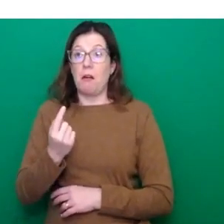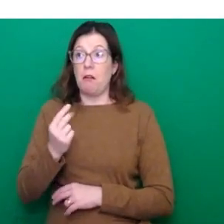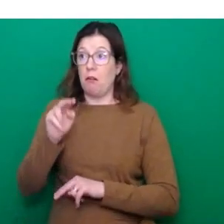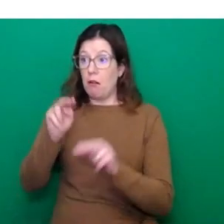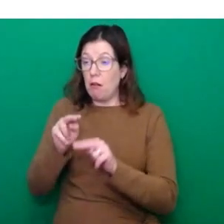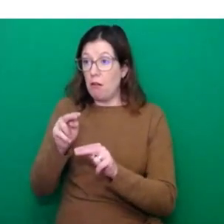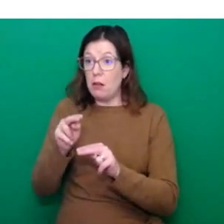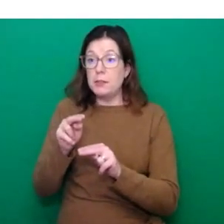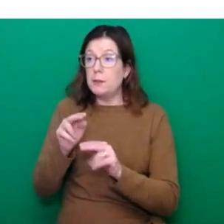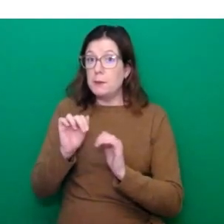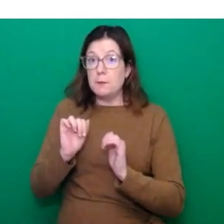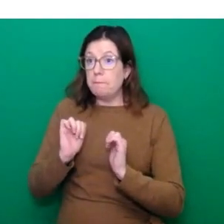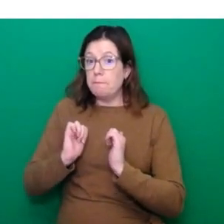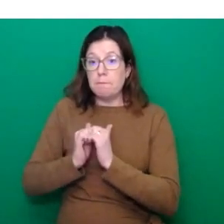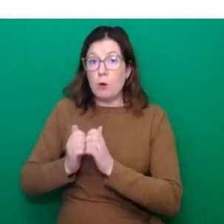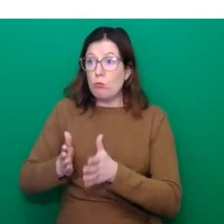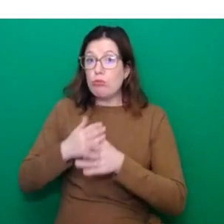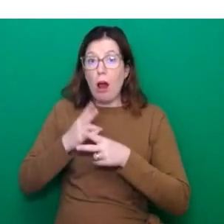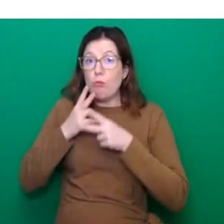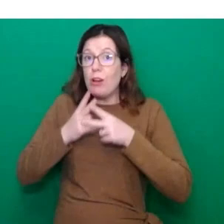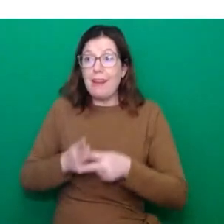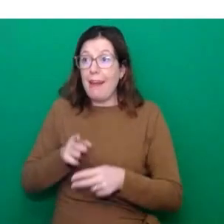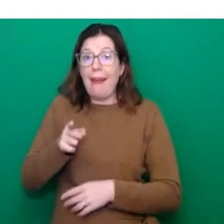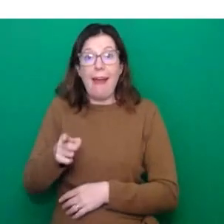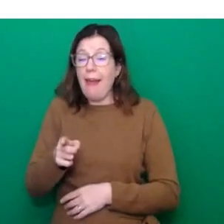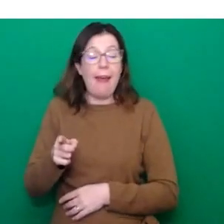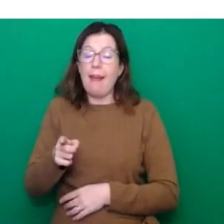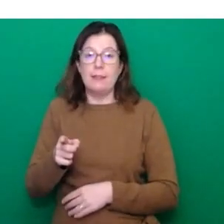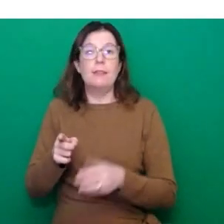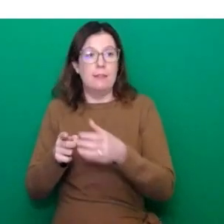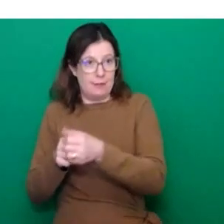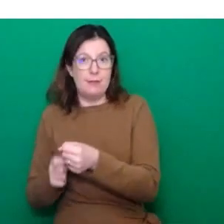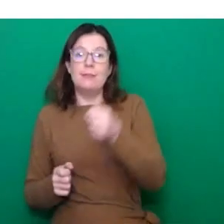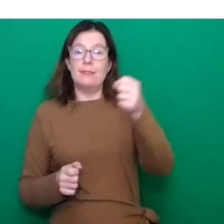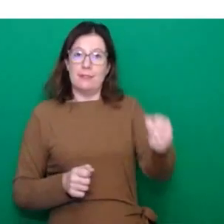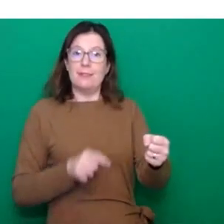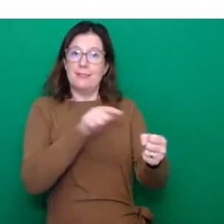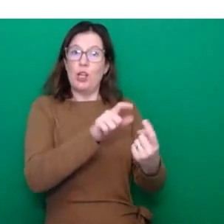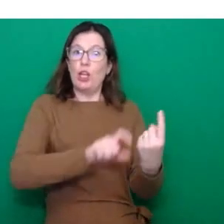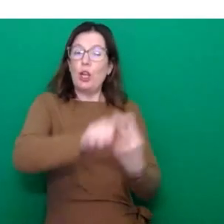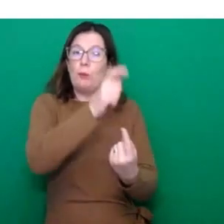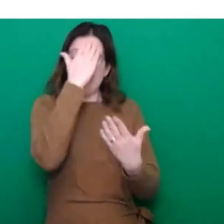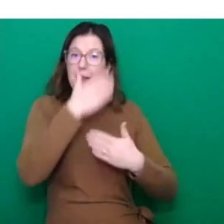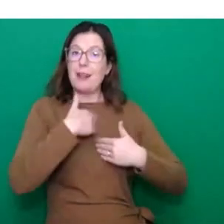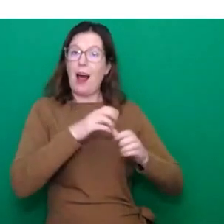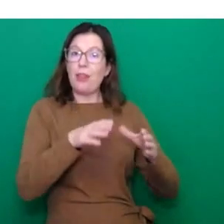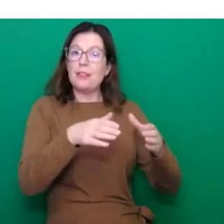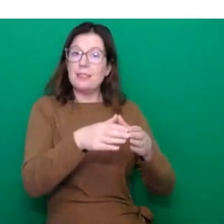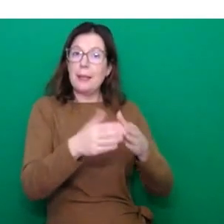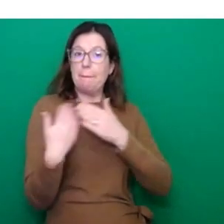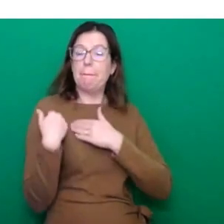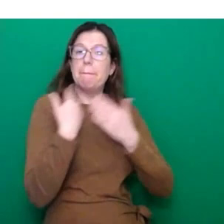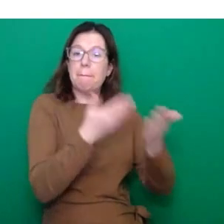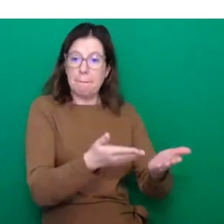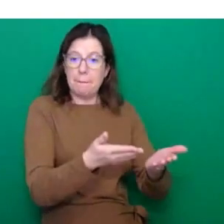care isn't the right sort of service for them, we would then be handing them over to the community mental health teams, which from